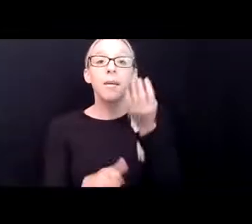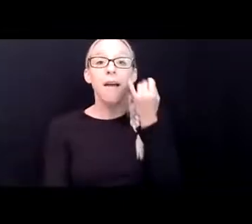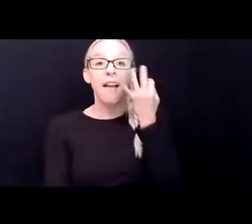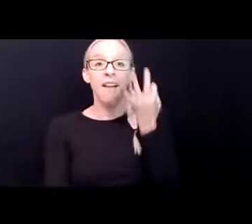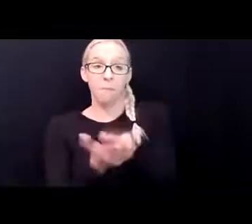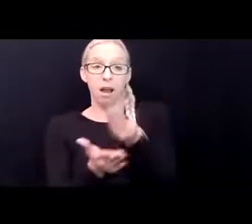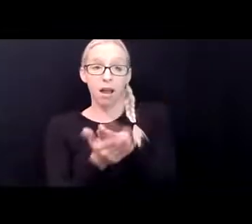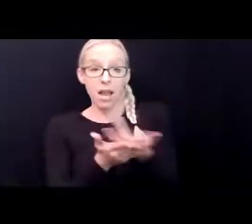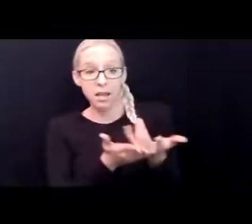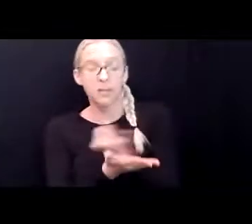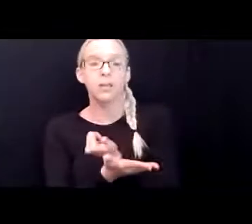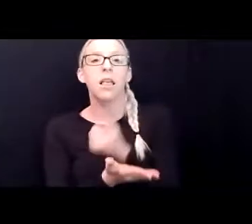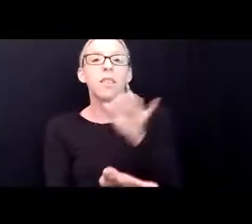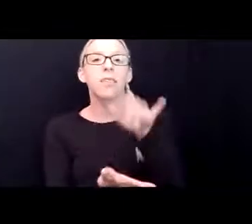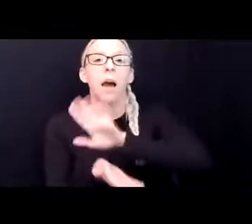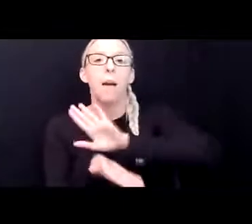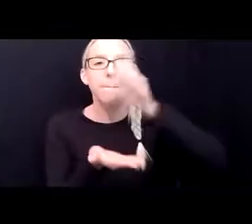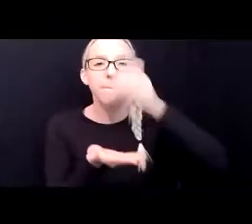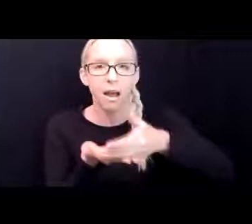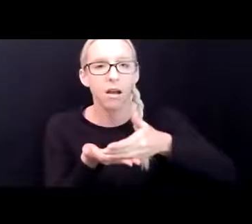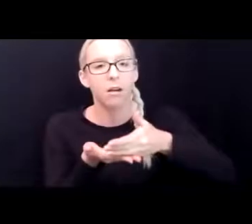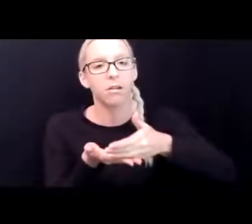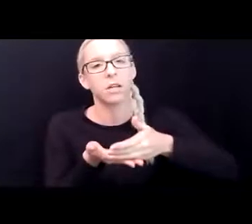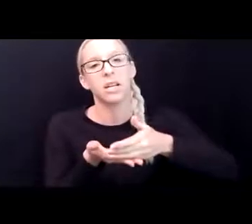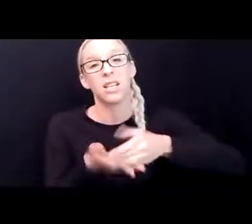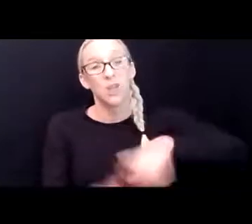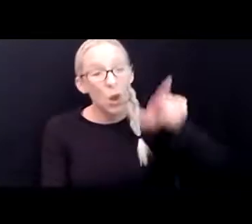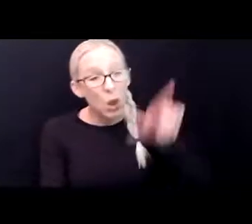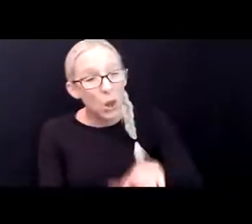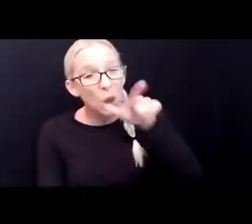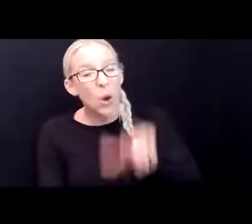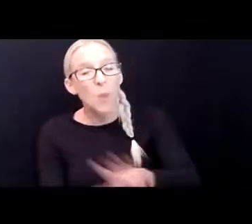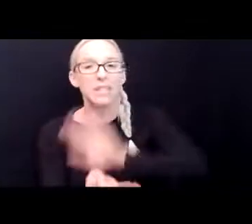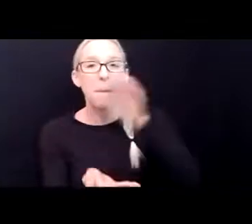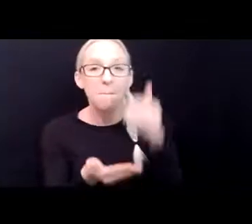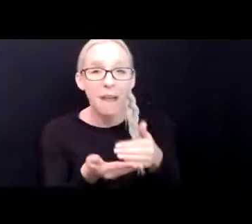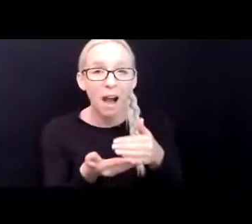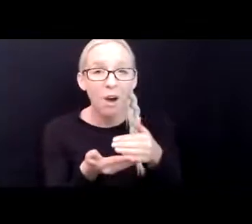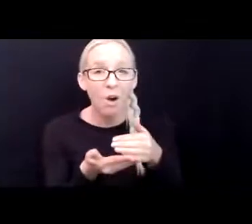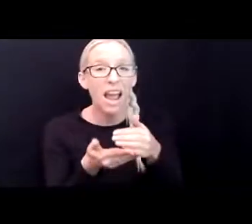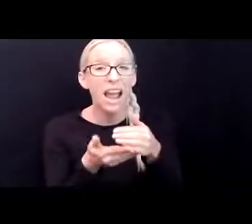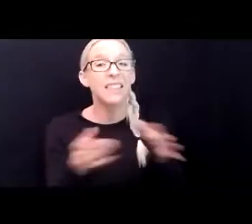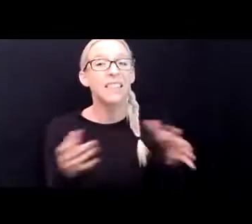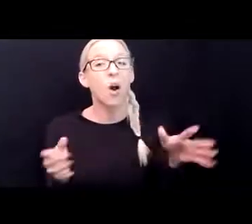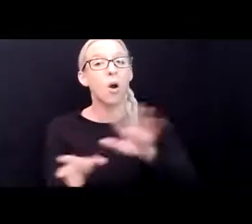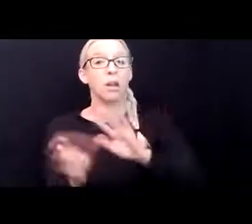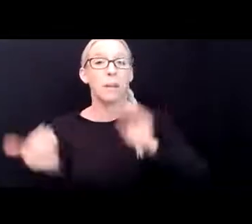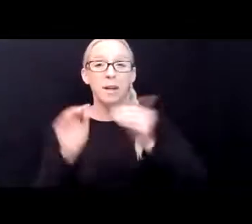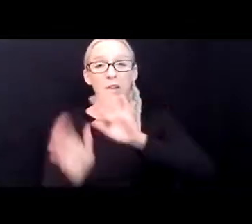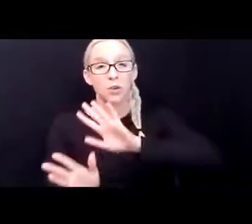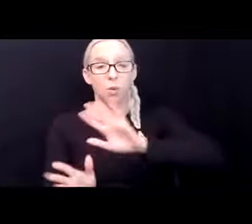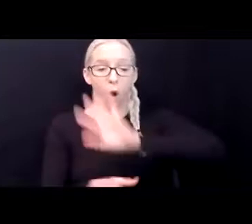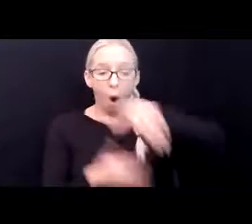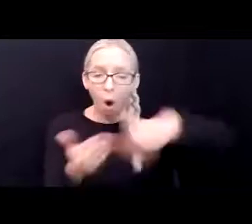they're getting is the lowest per capita in the country except for one other state. Incidentally, if you're trying to